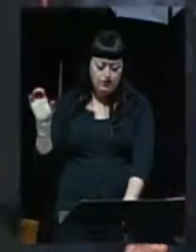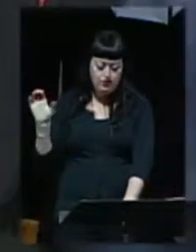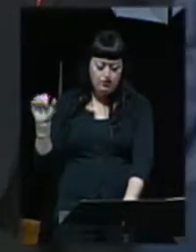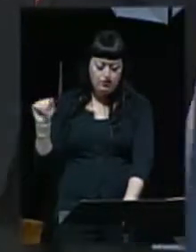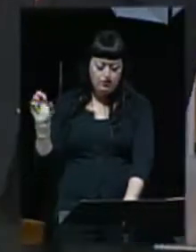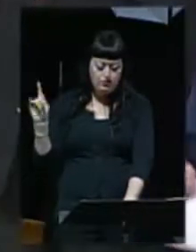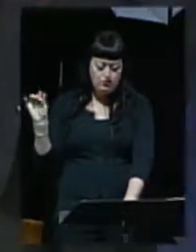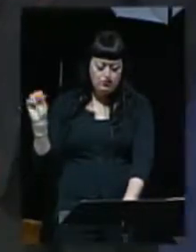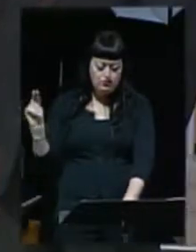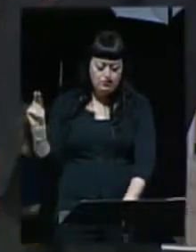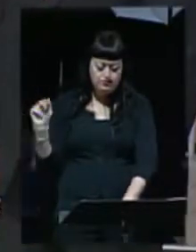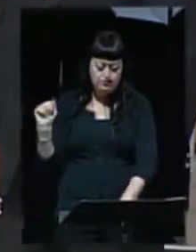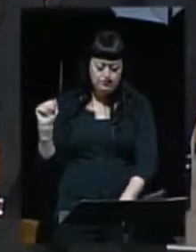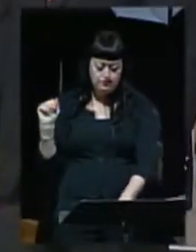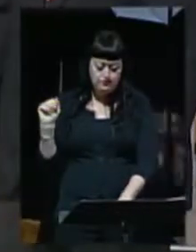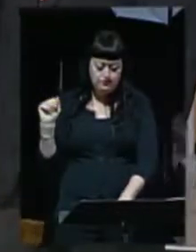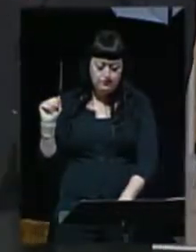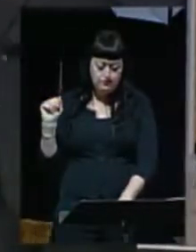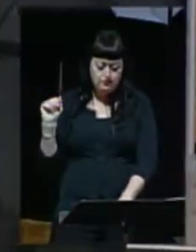Alec Carlson.